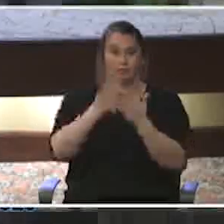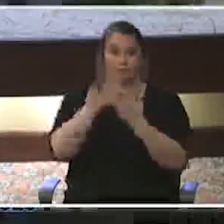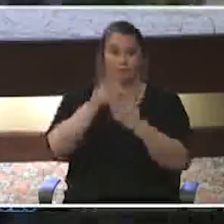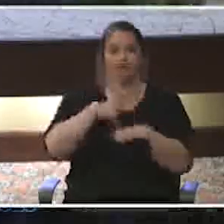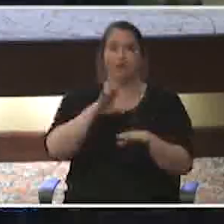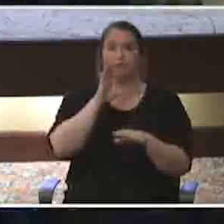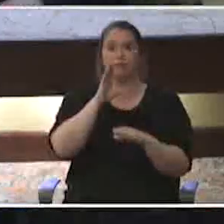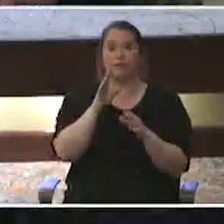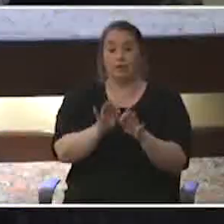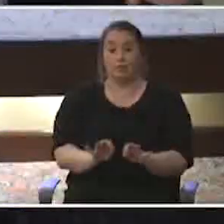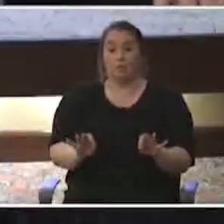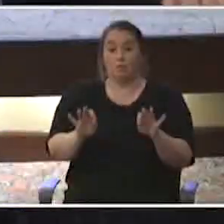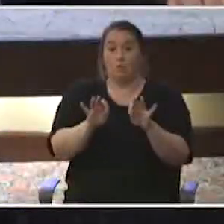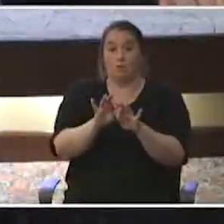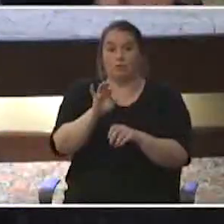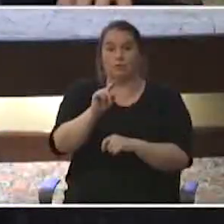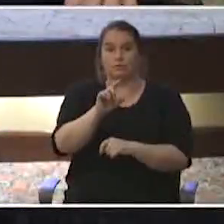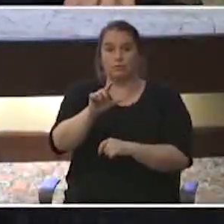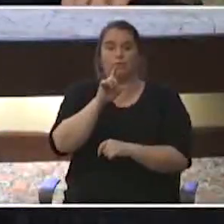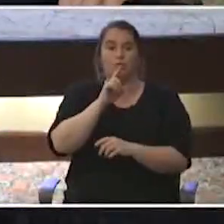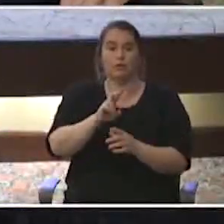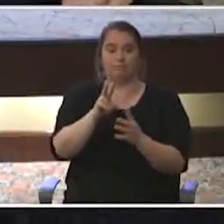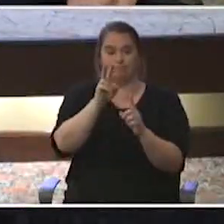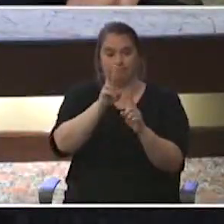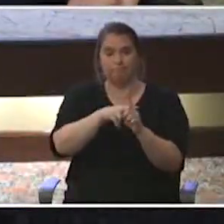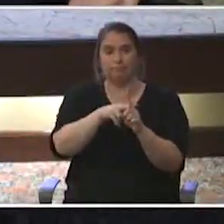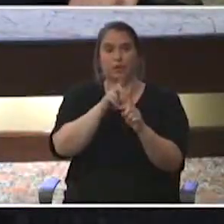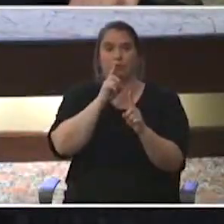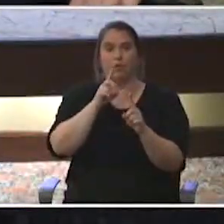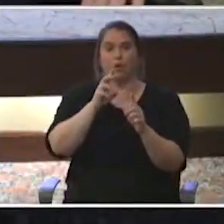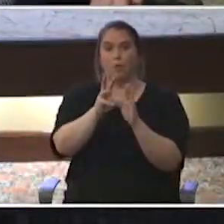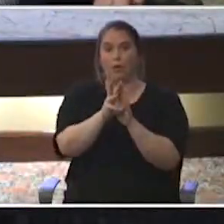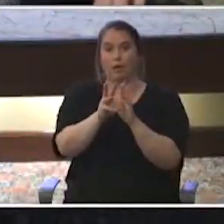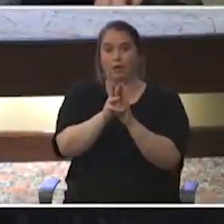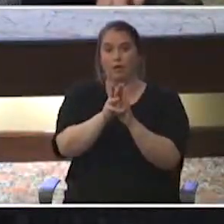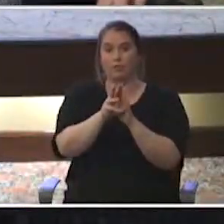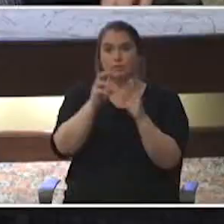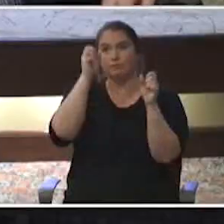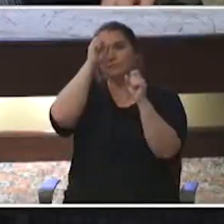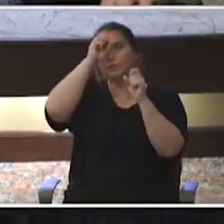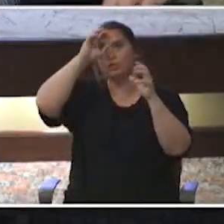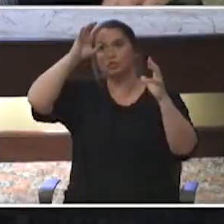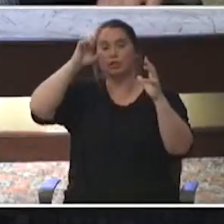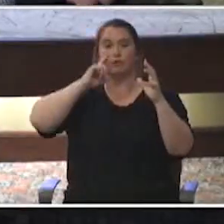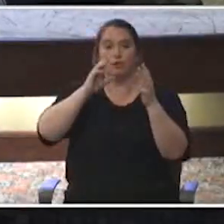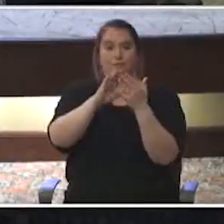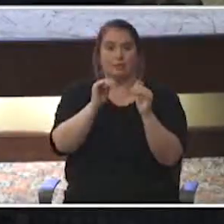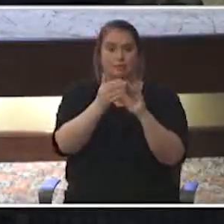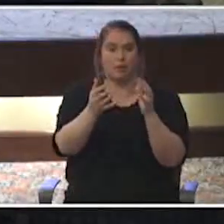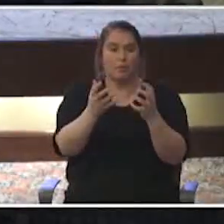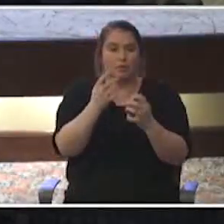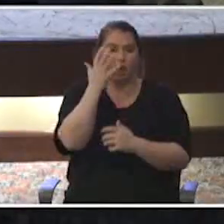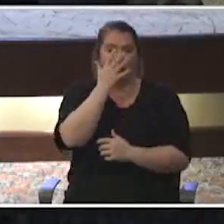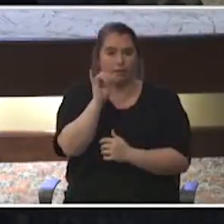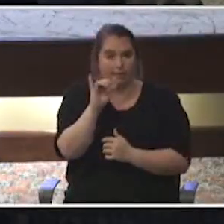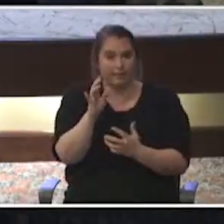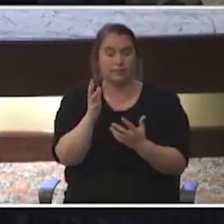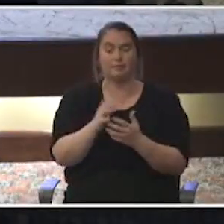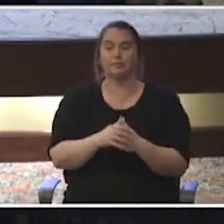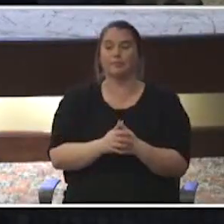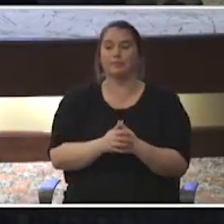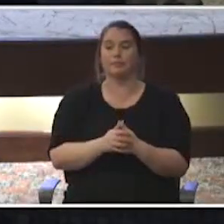a critical tool for the implementation of Waco's vision for downtown throughout the 100-acre project area. Much of the